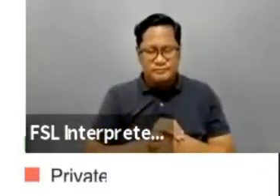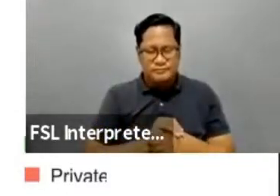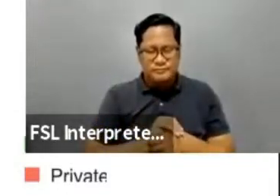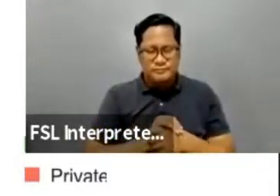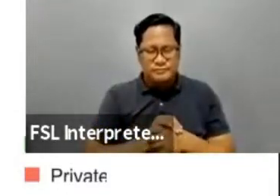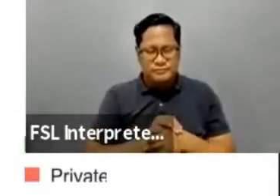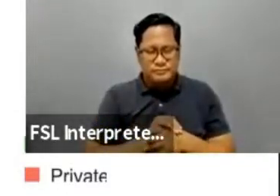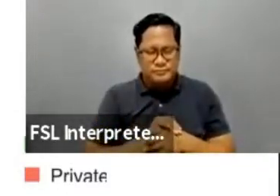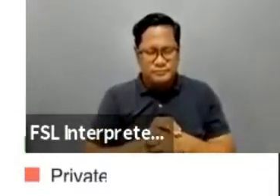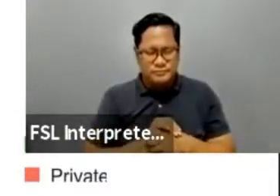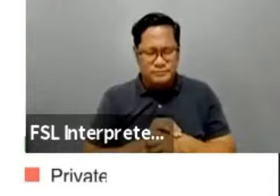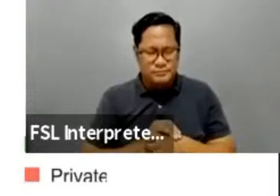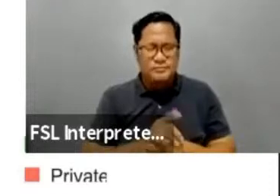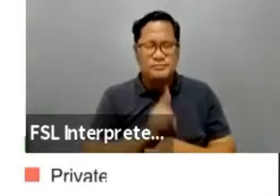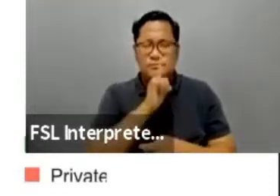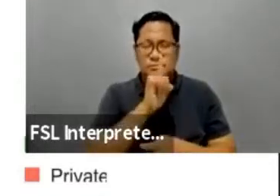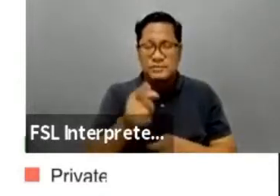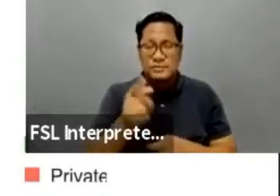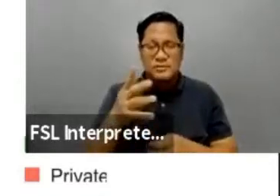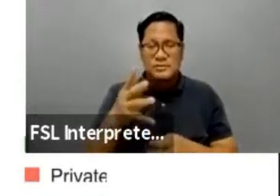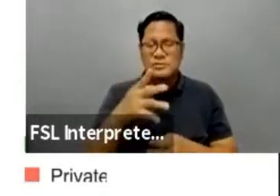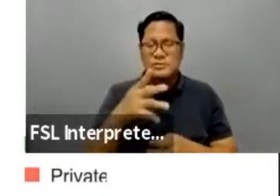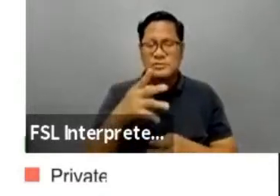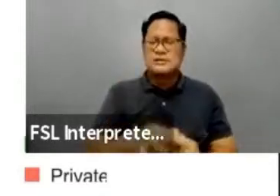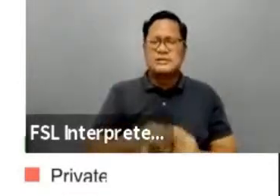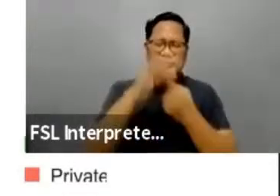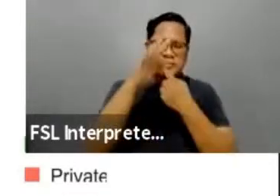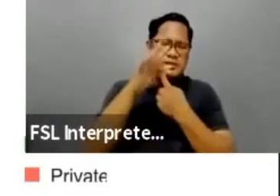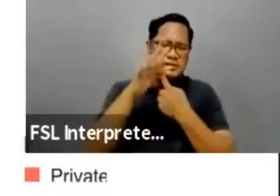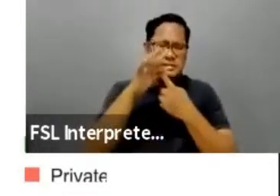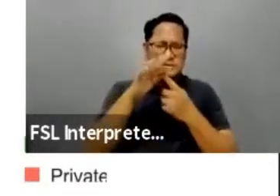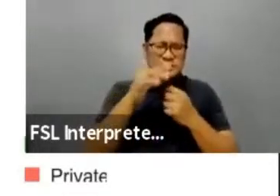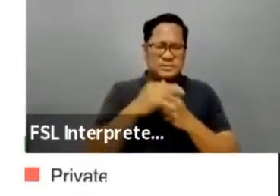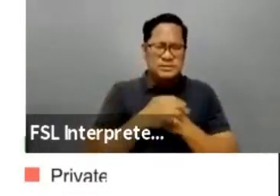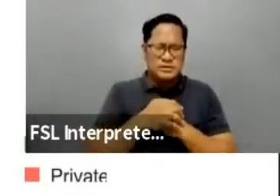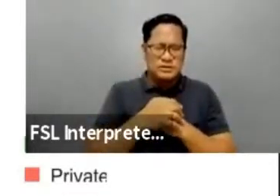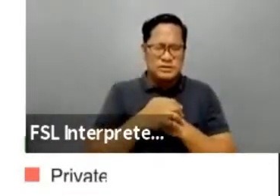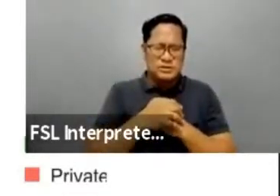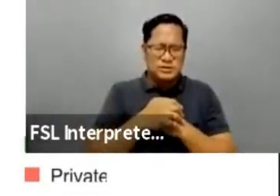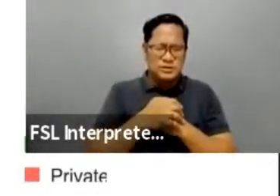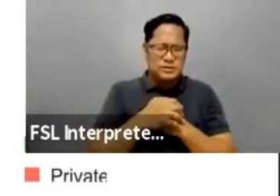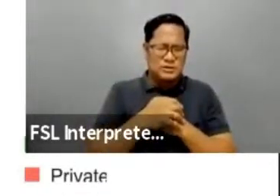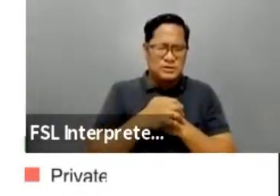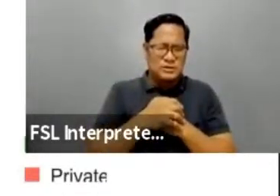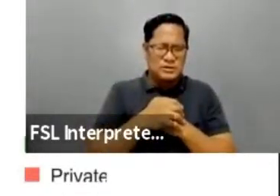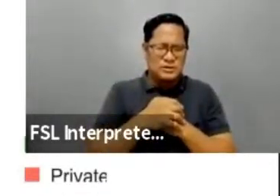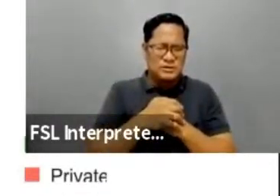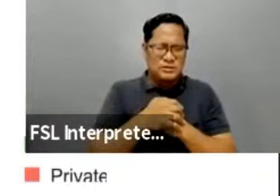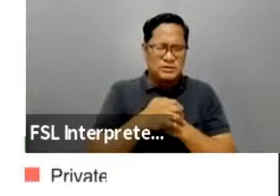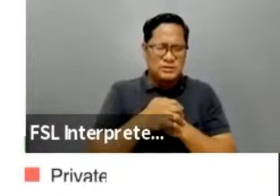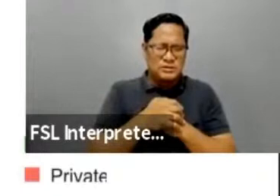will manage this special health fund. And what does the fund manage? See, all of the inputs will go there.